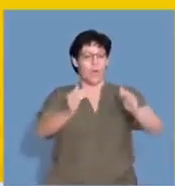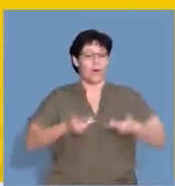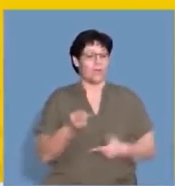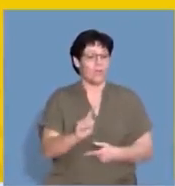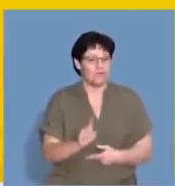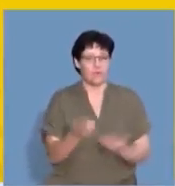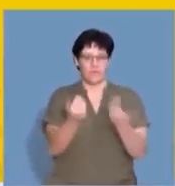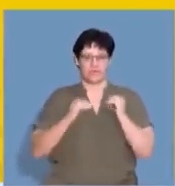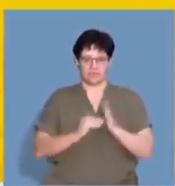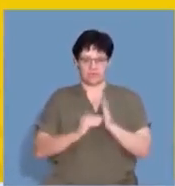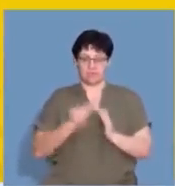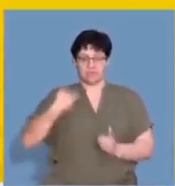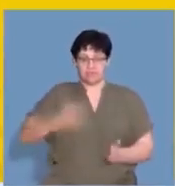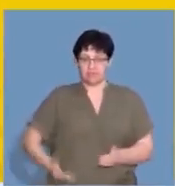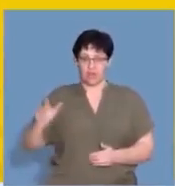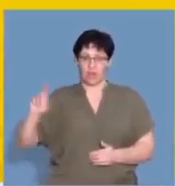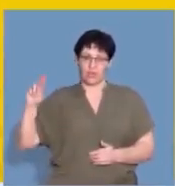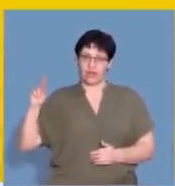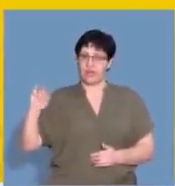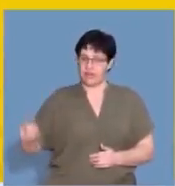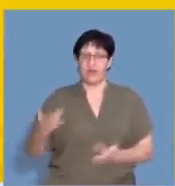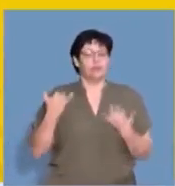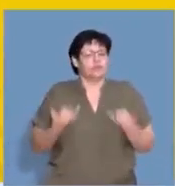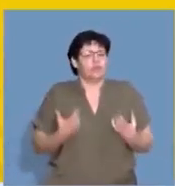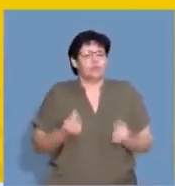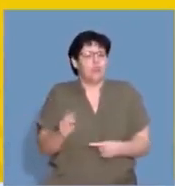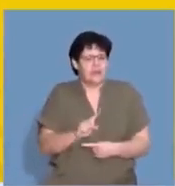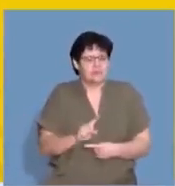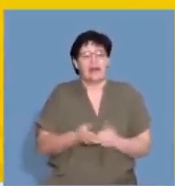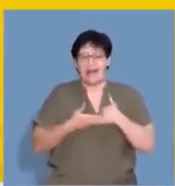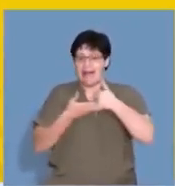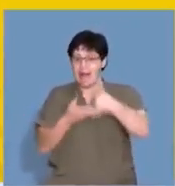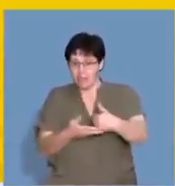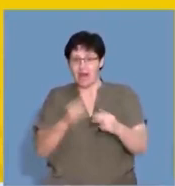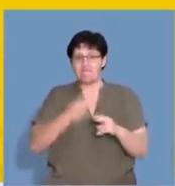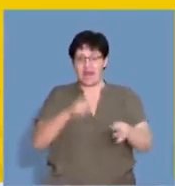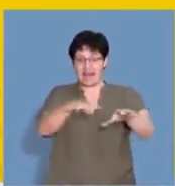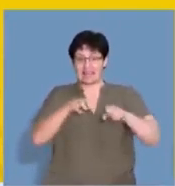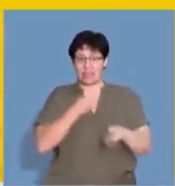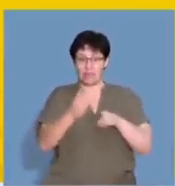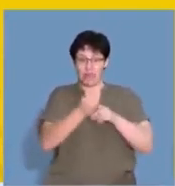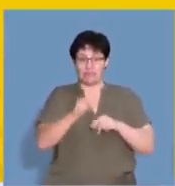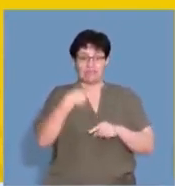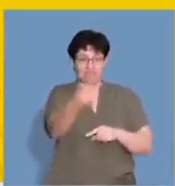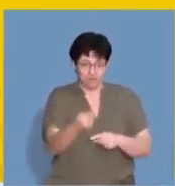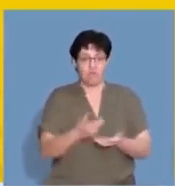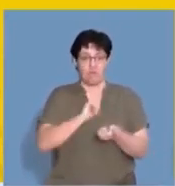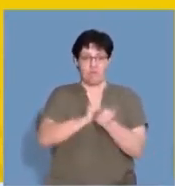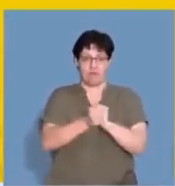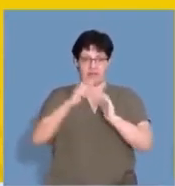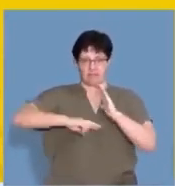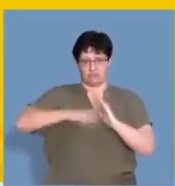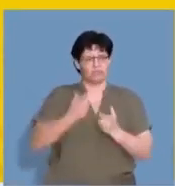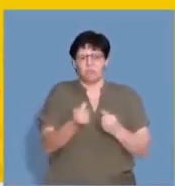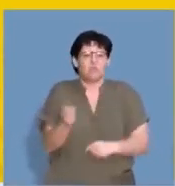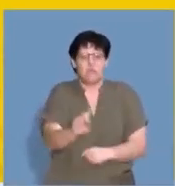welcome to Was a Matrix. My name is Looney, and today we'll be assisting you with your final exam prep for Maths Lit. All you